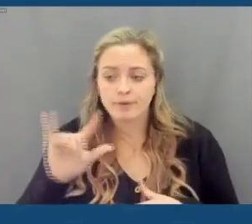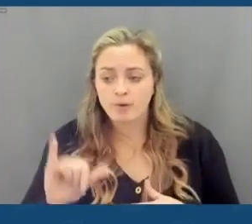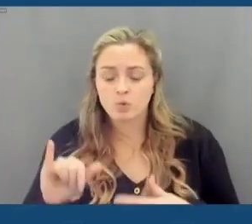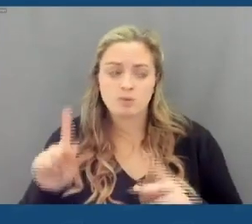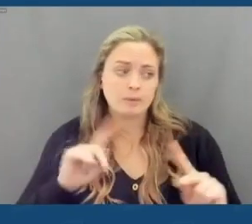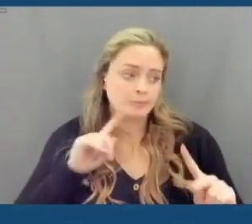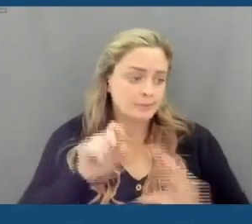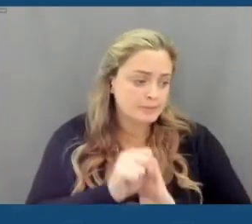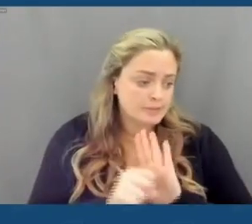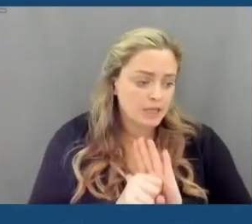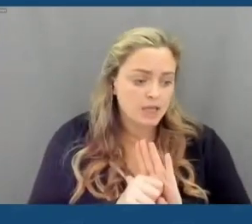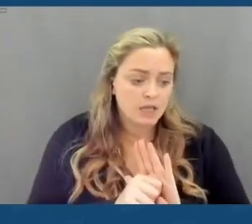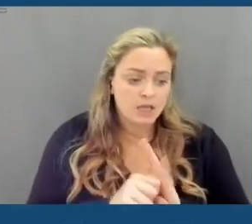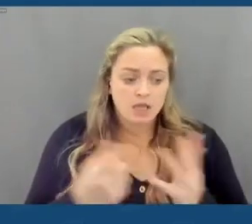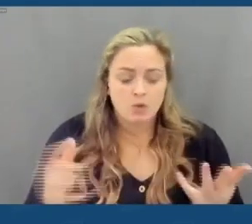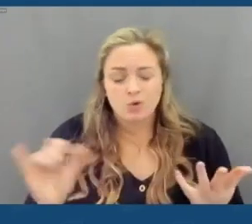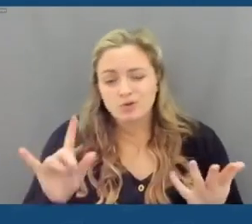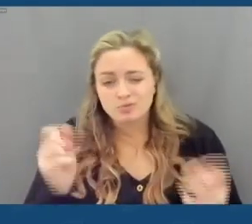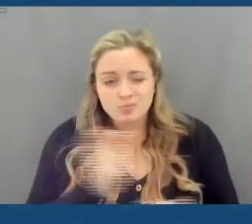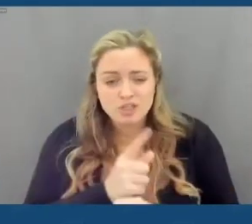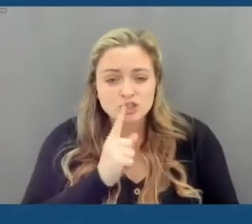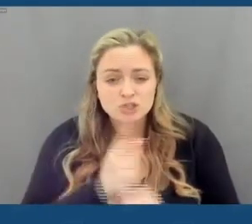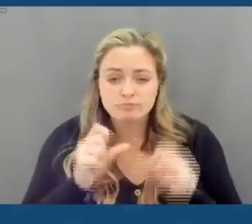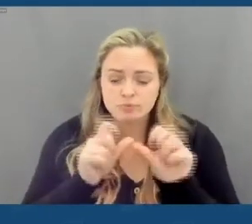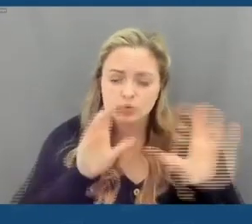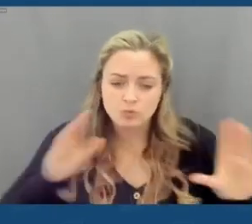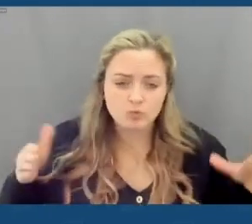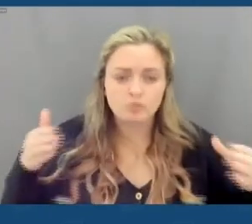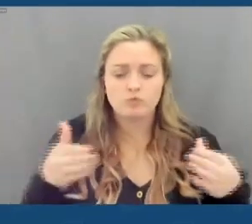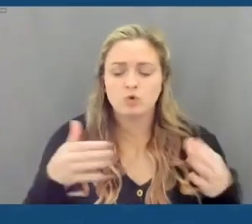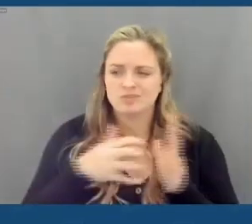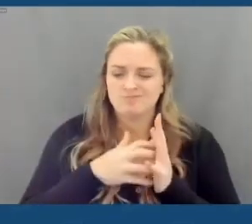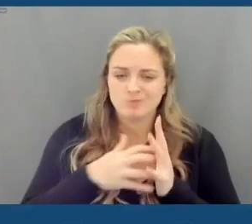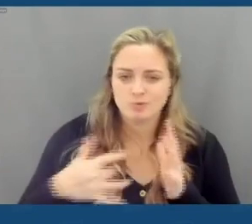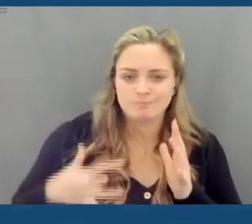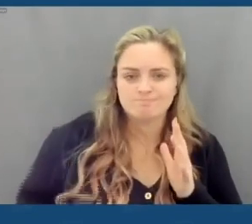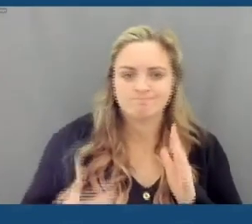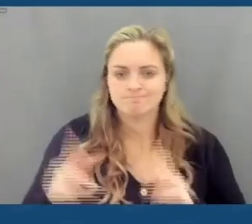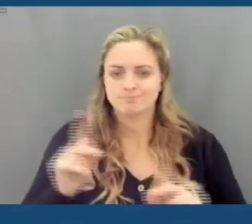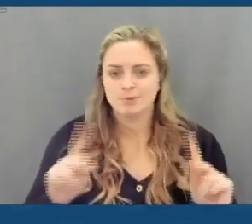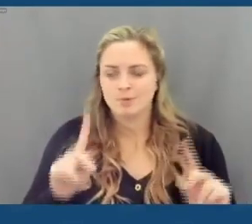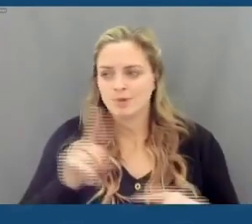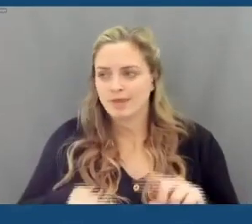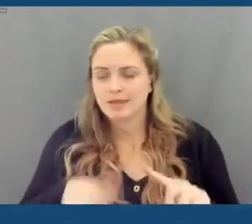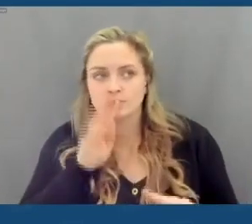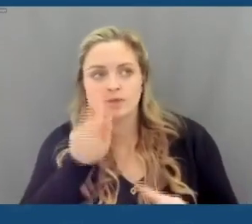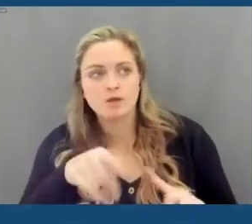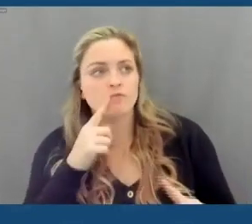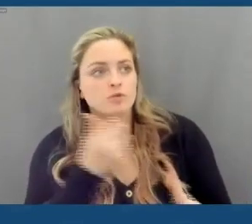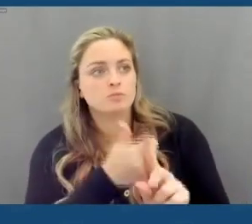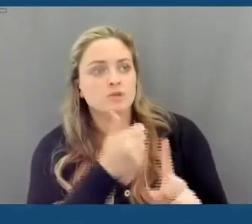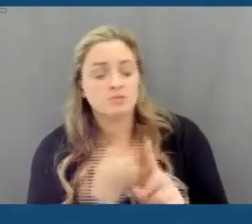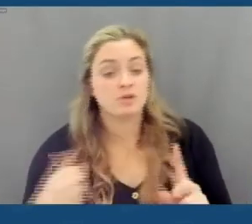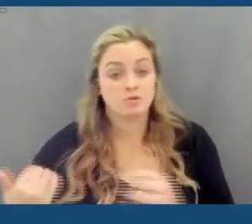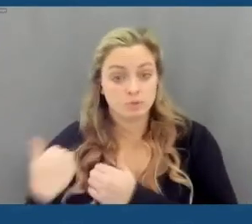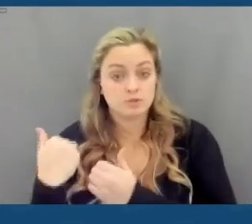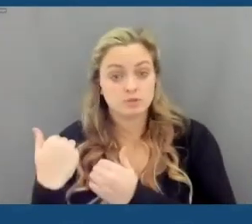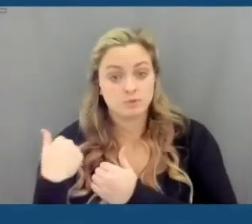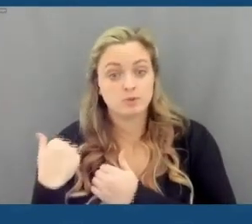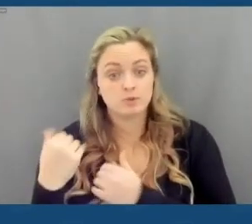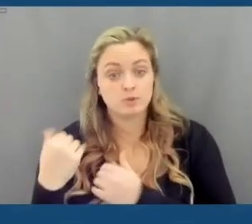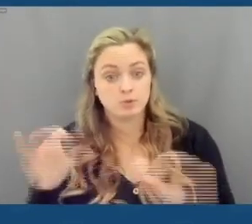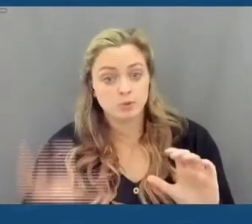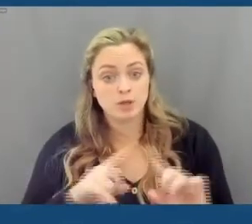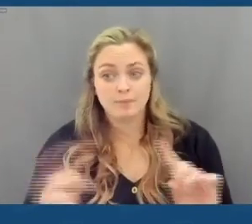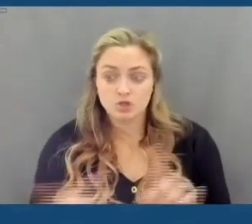state. And we also have to make sure that we're continuing to focus on vulnerable populations. People can't speak for themselves. It's our responsibility, and make sure that we're there